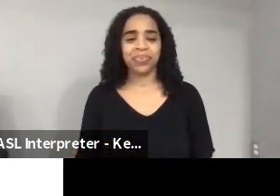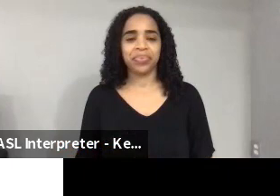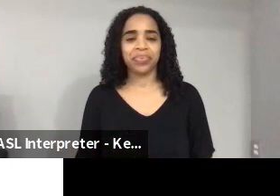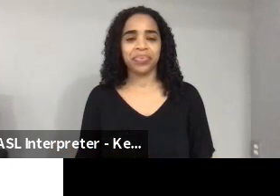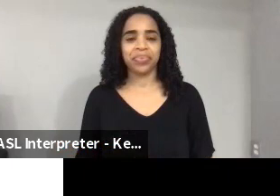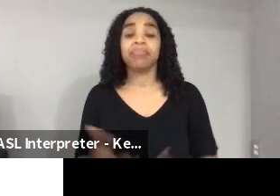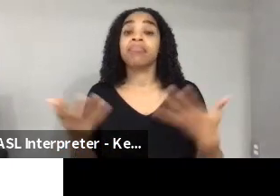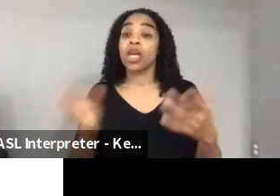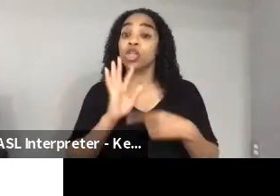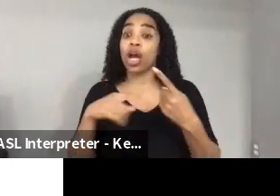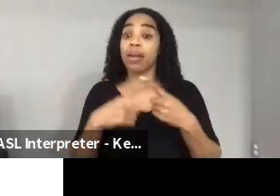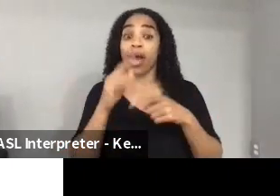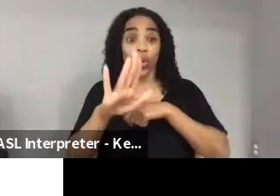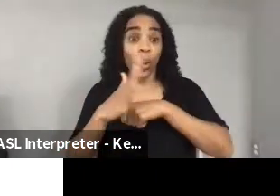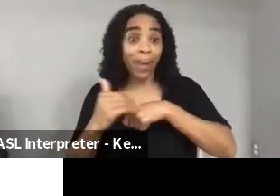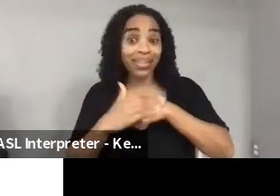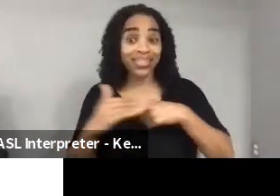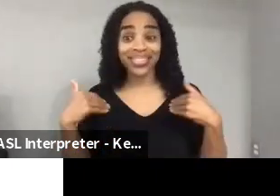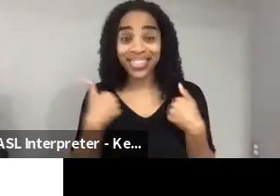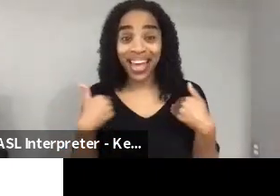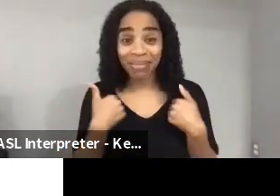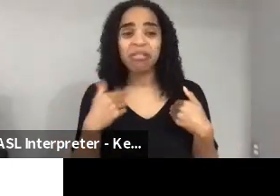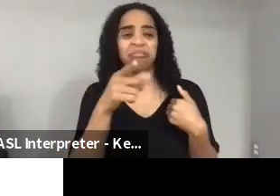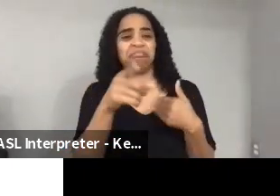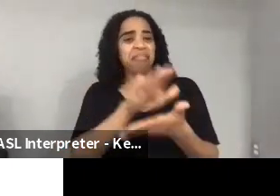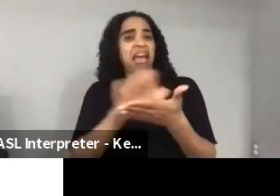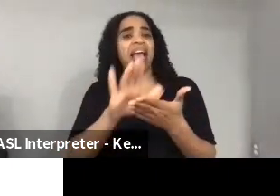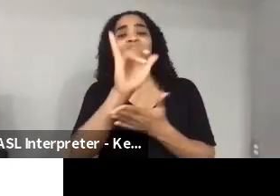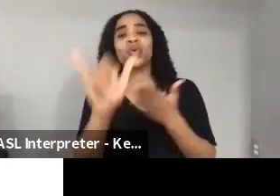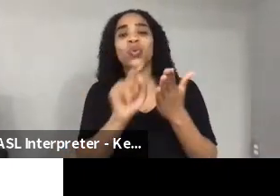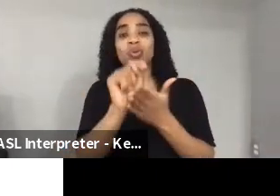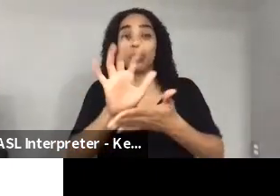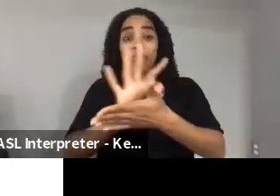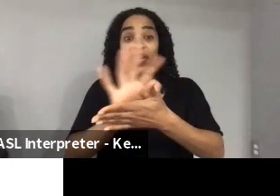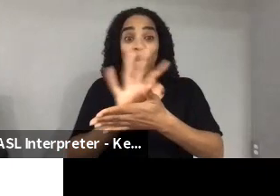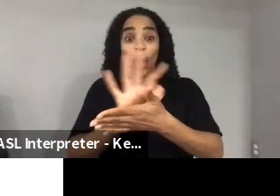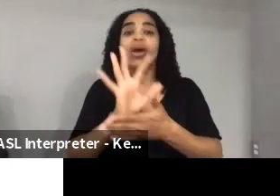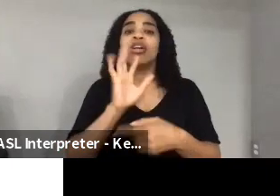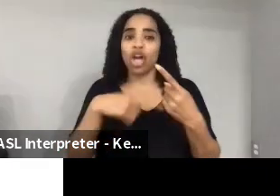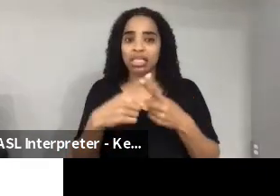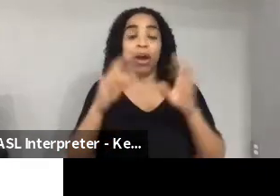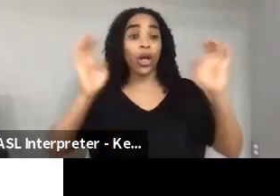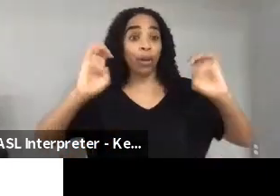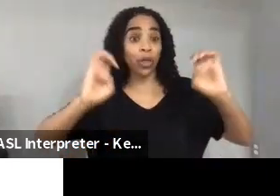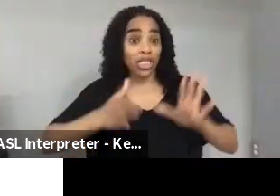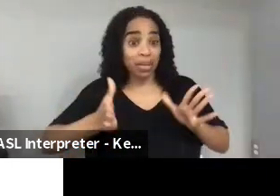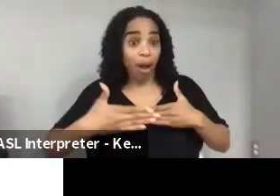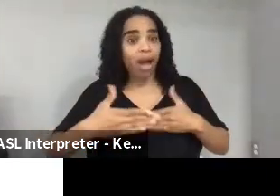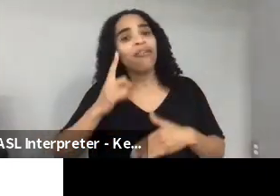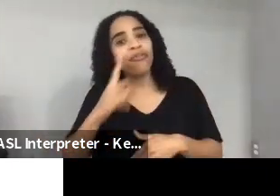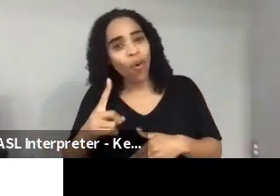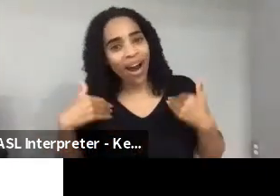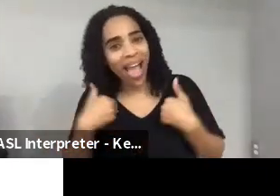As far as pets go, there's a nice video on YouTube about packing your emergency supply kit for your